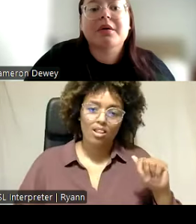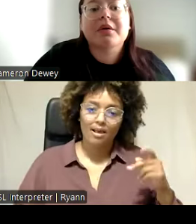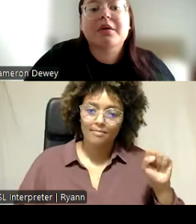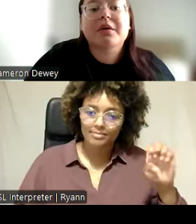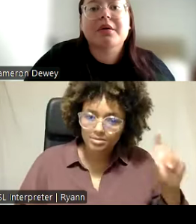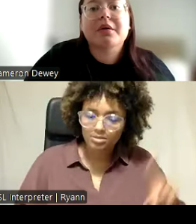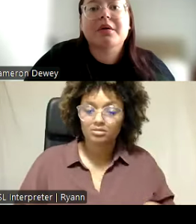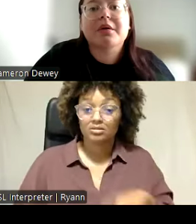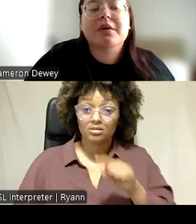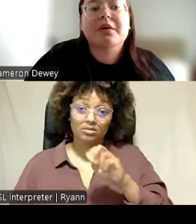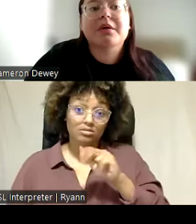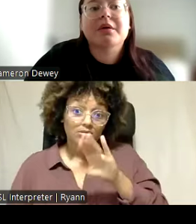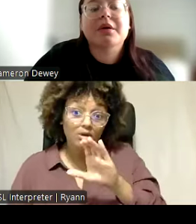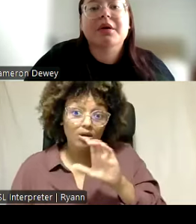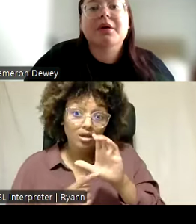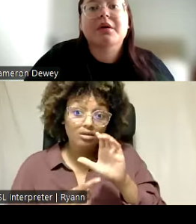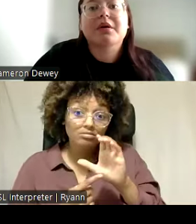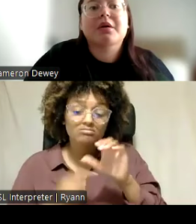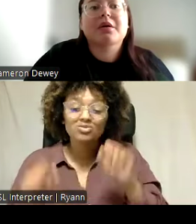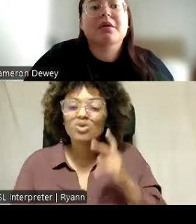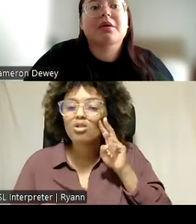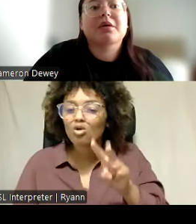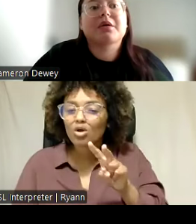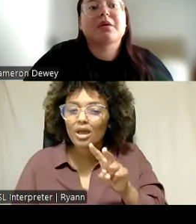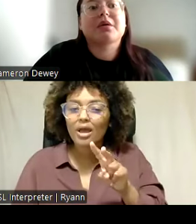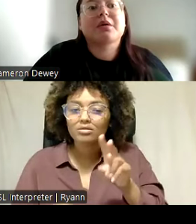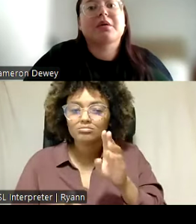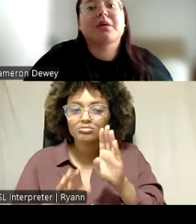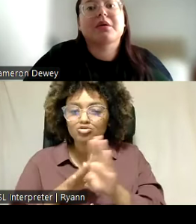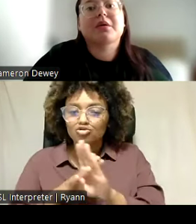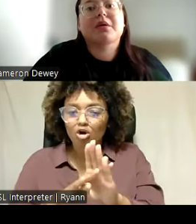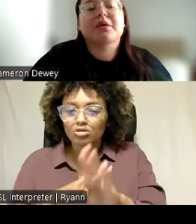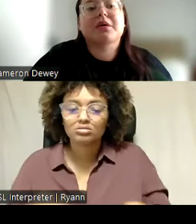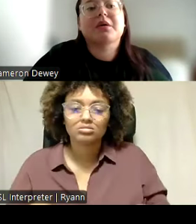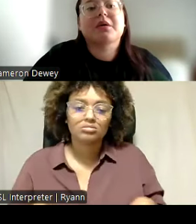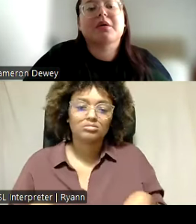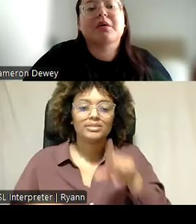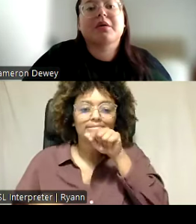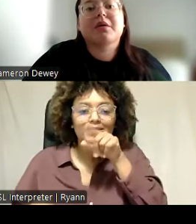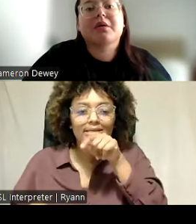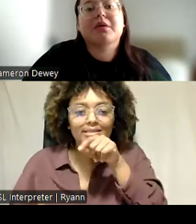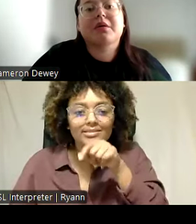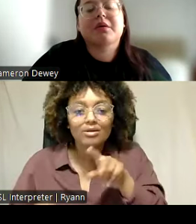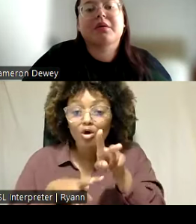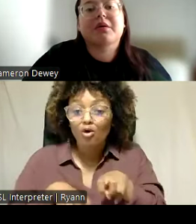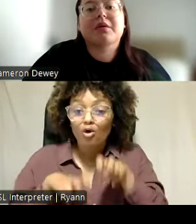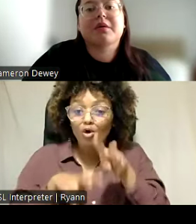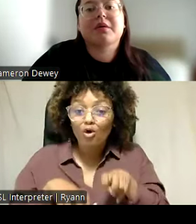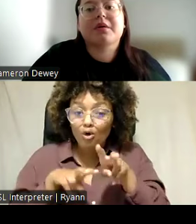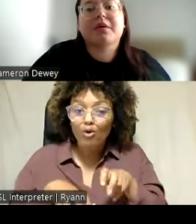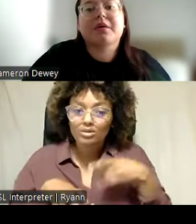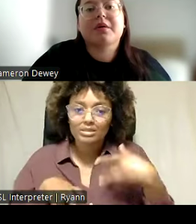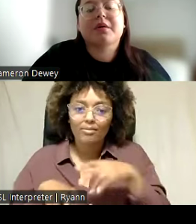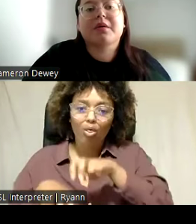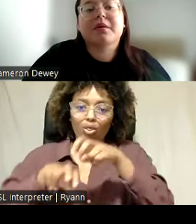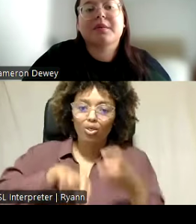immobility, sharks, chickens, fainting goats, those are all very common examples.